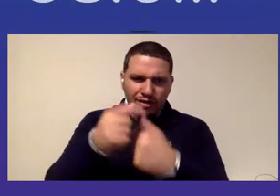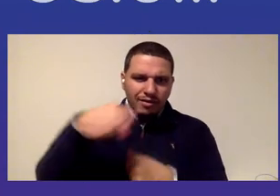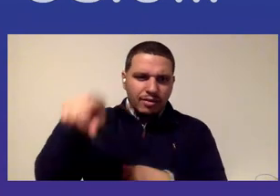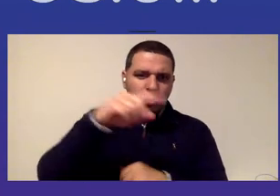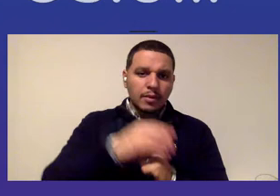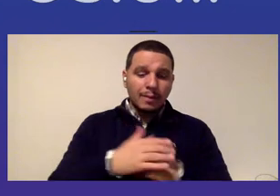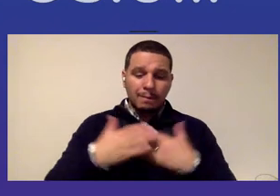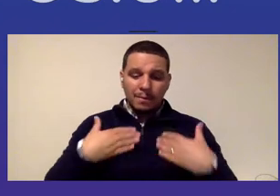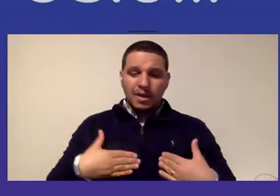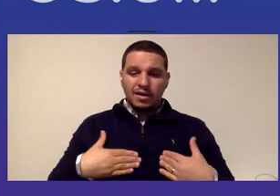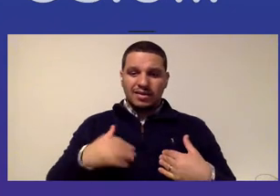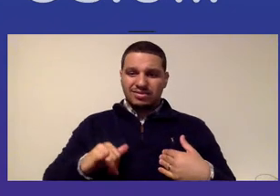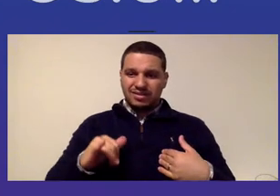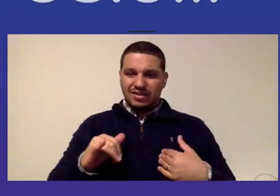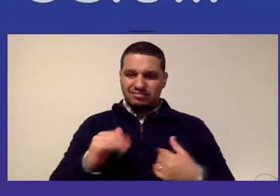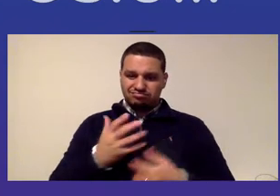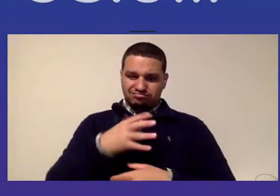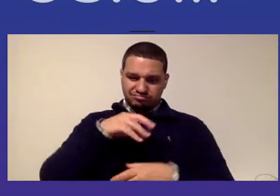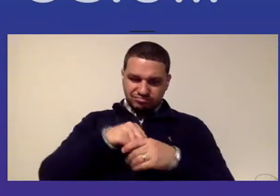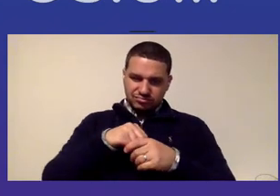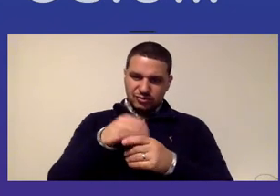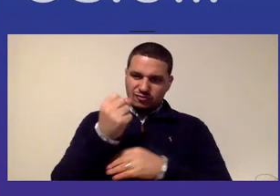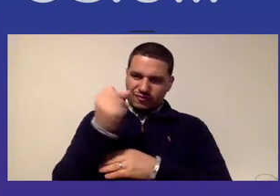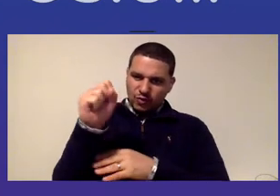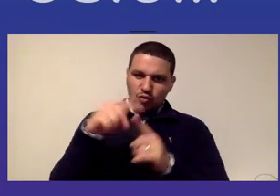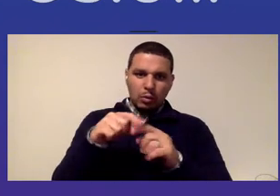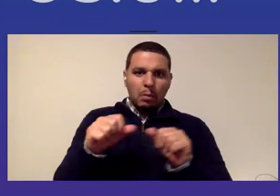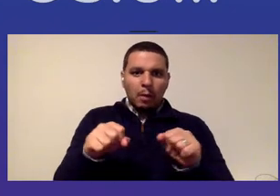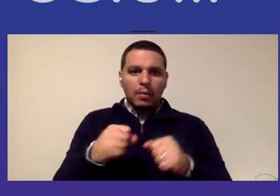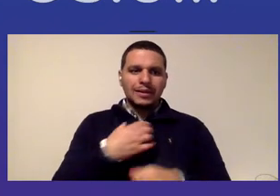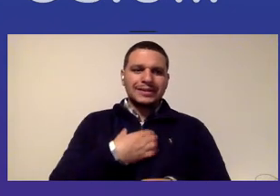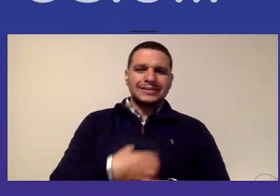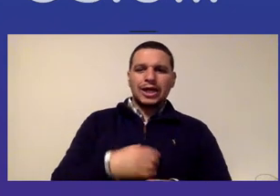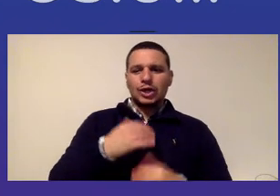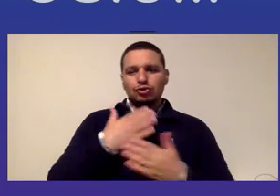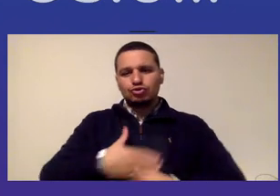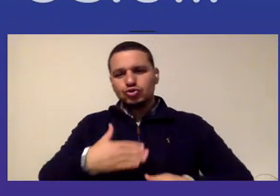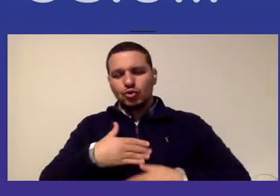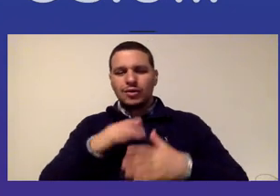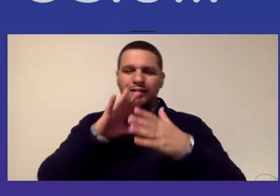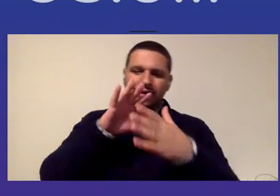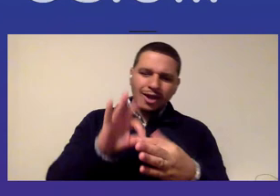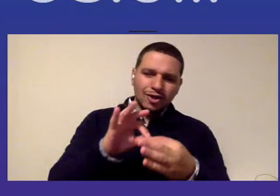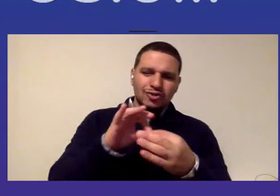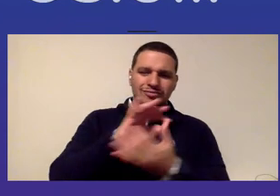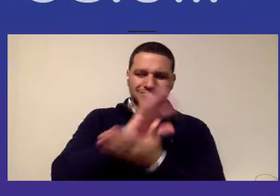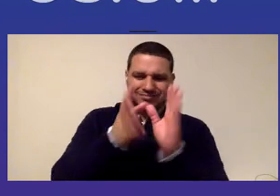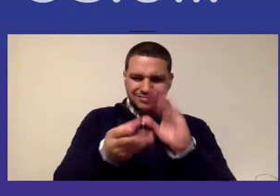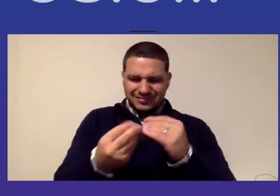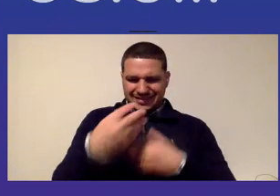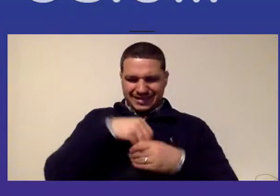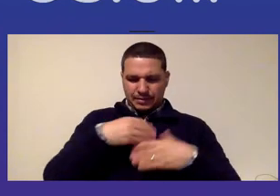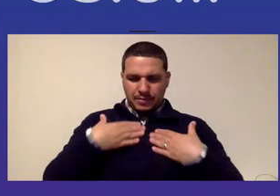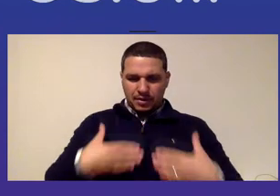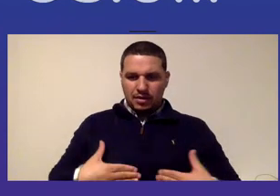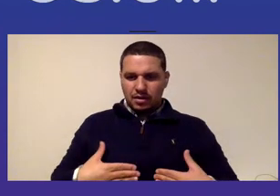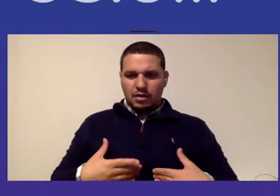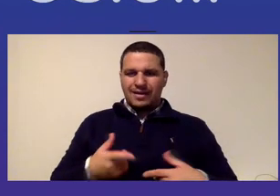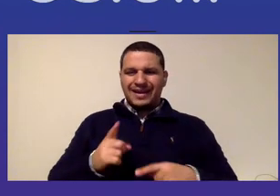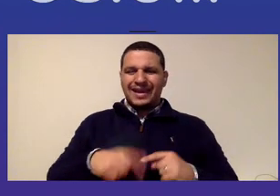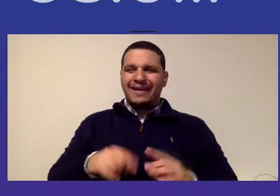for conveying refusal, possibility, desire, joy, connection, and what is inexplicable through mere words.